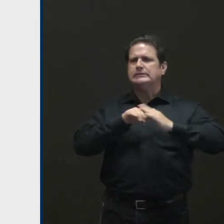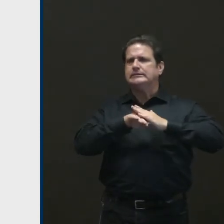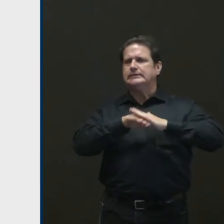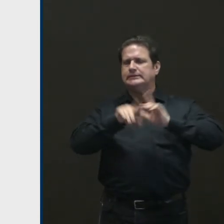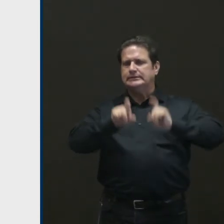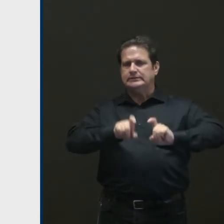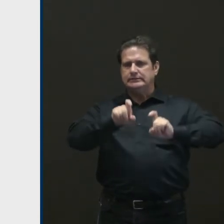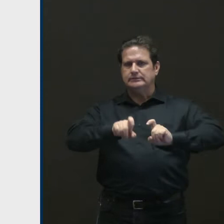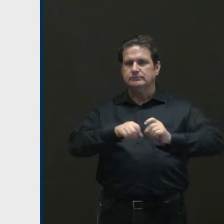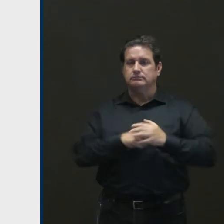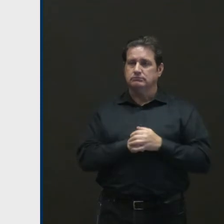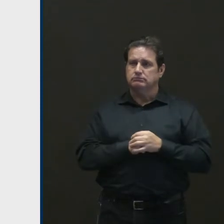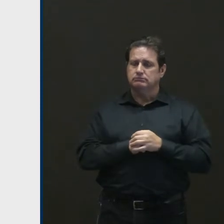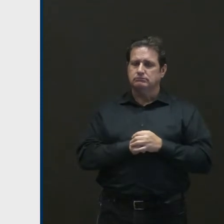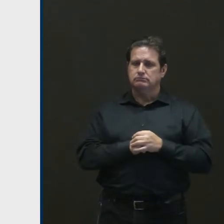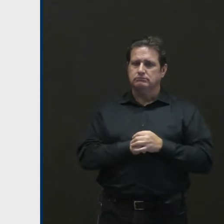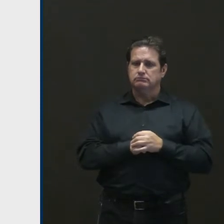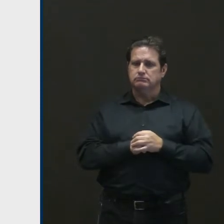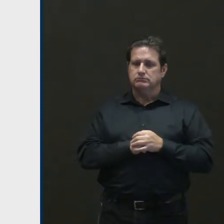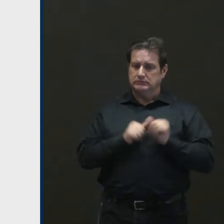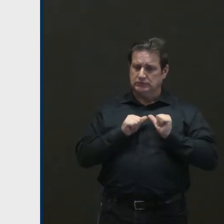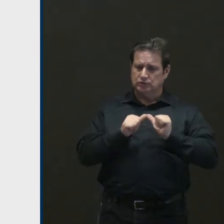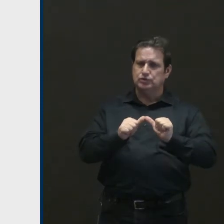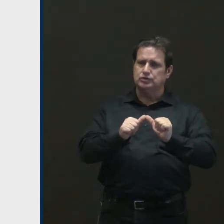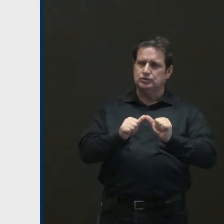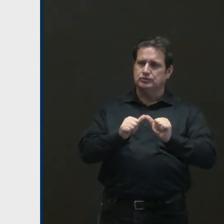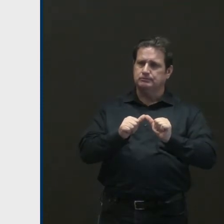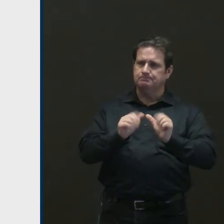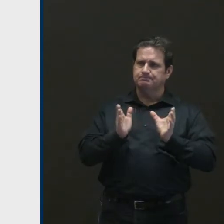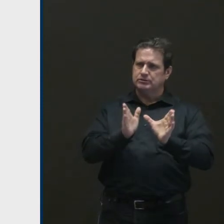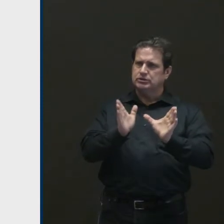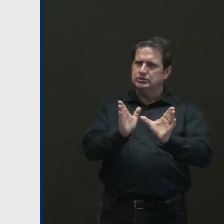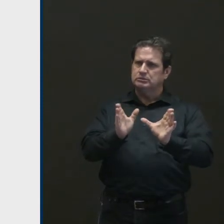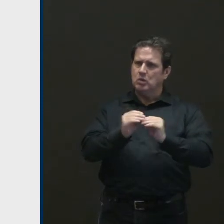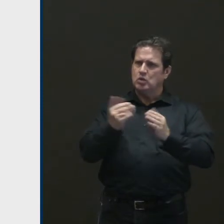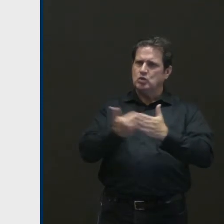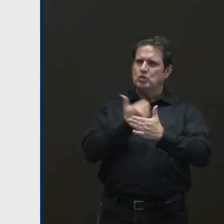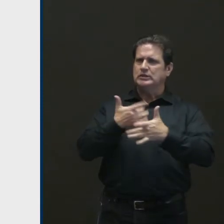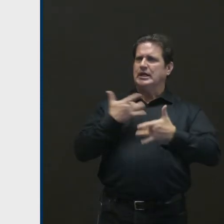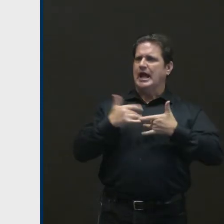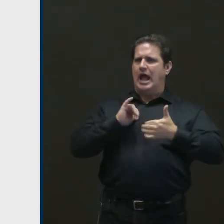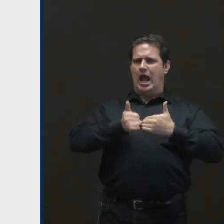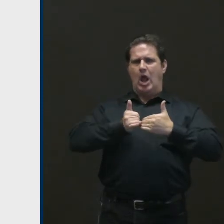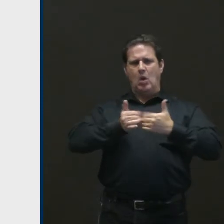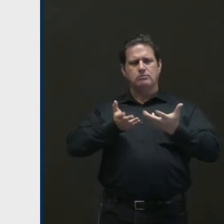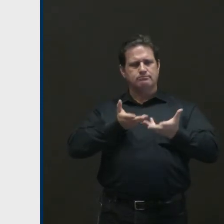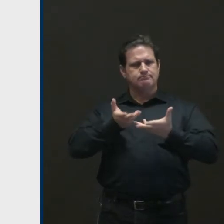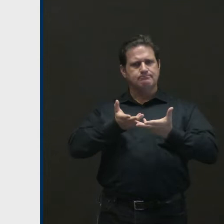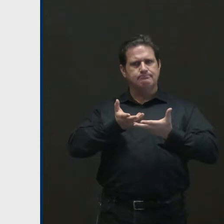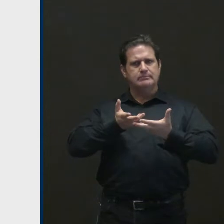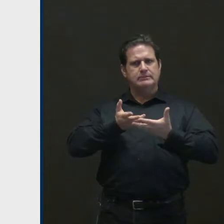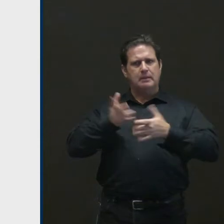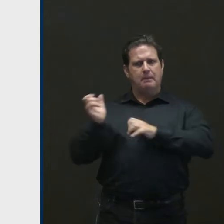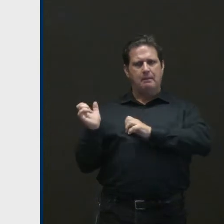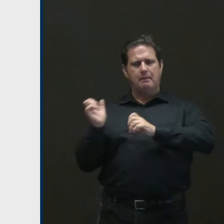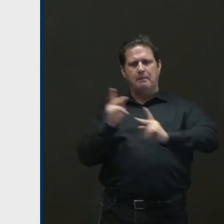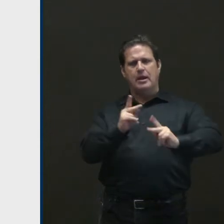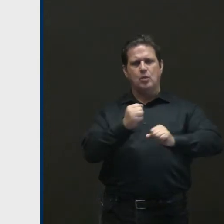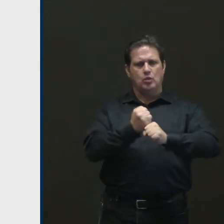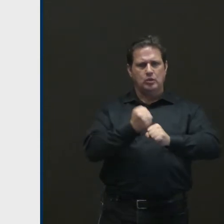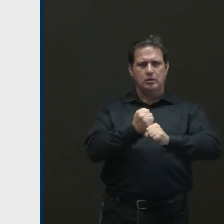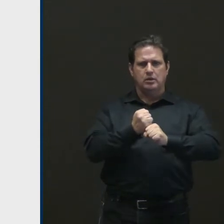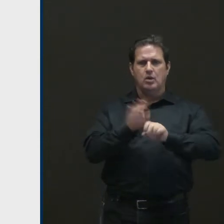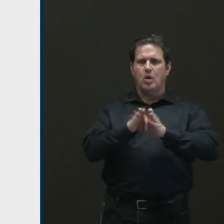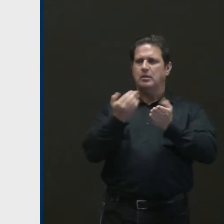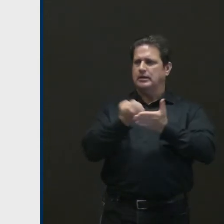tested, and, continue to push the envelope and come up with new and exciting ways to hopefully get people back to work and